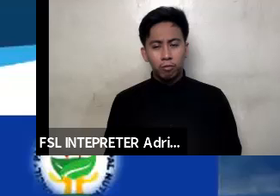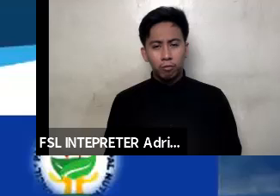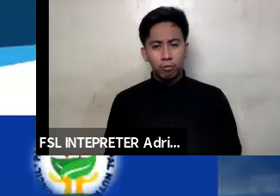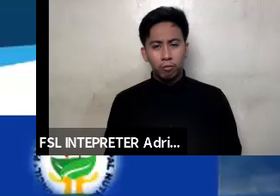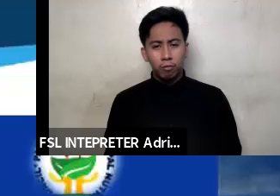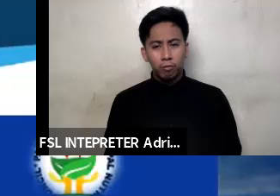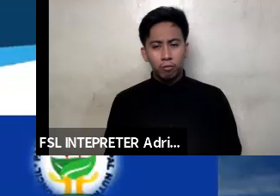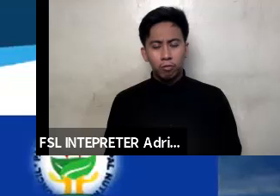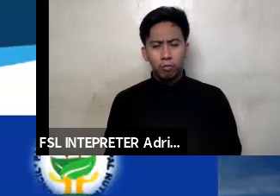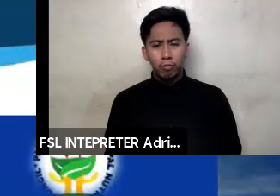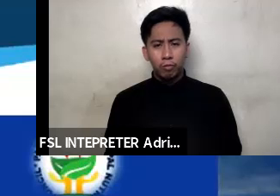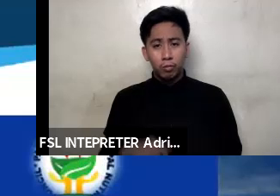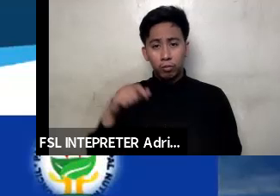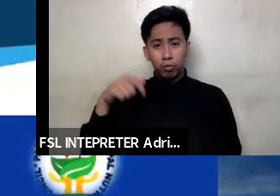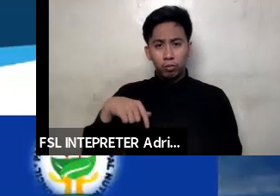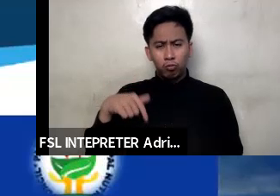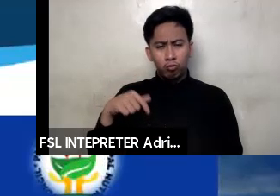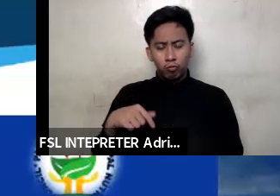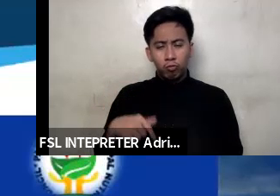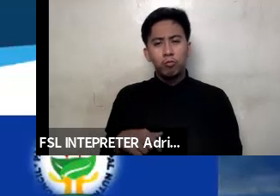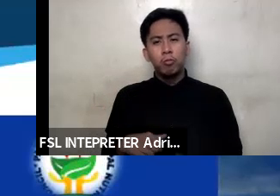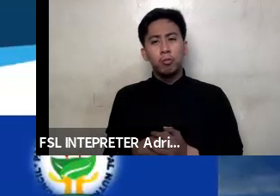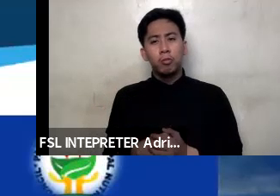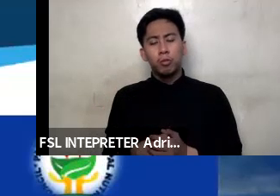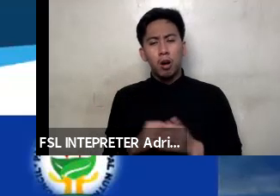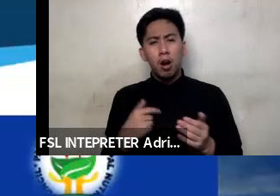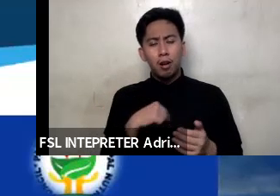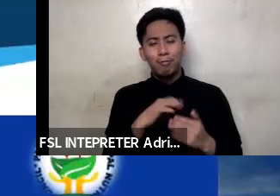municipality since 2017.